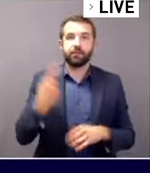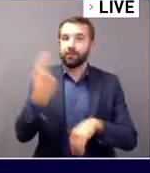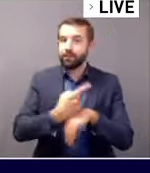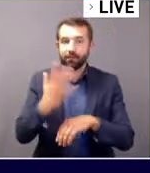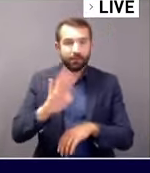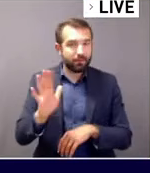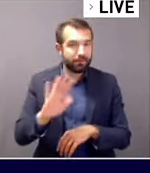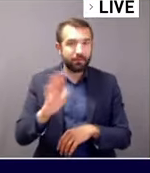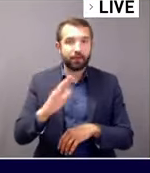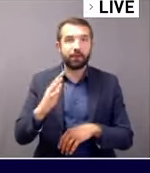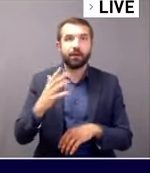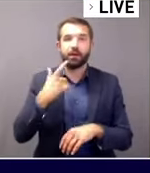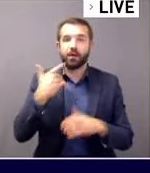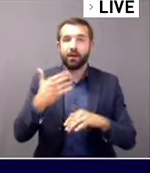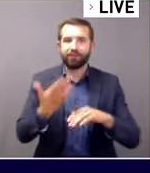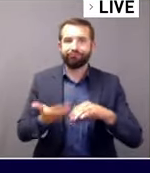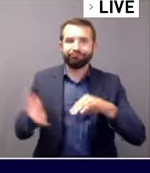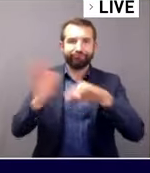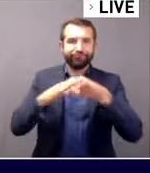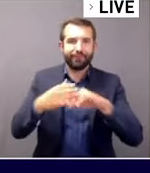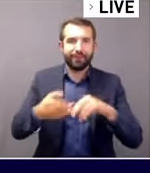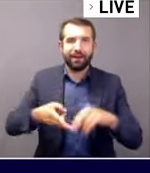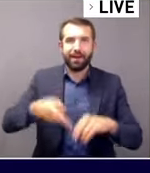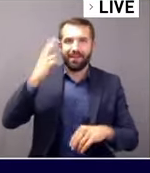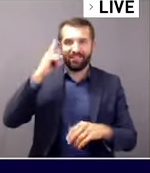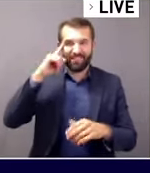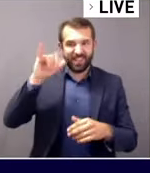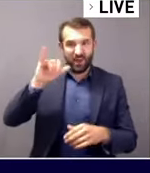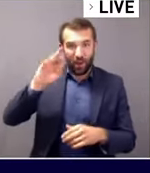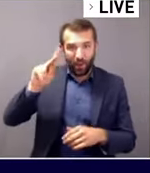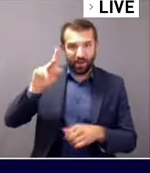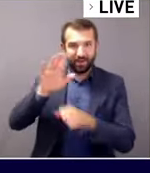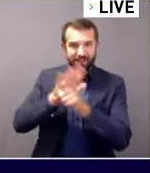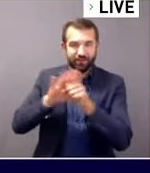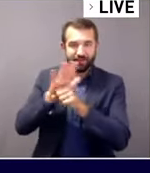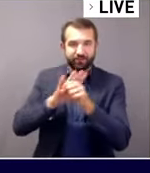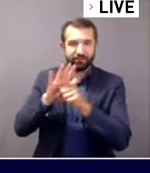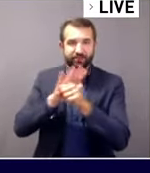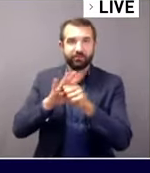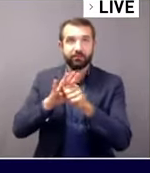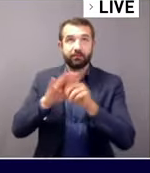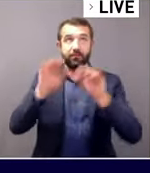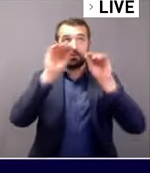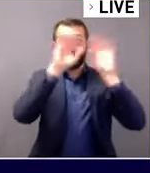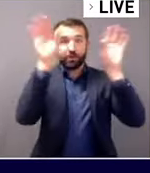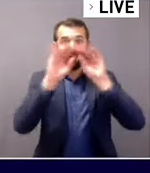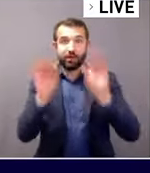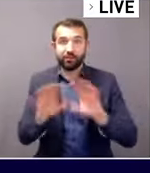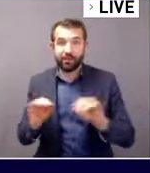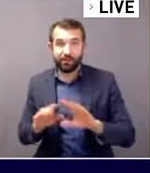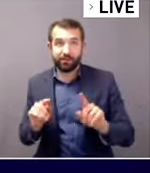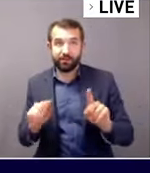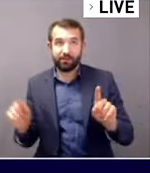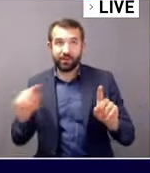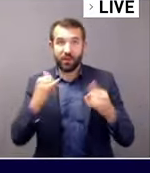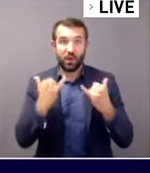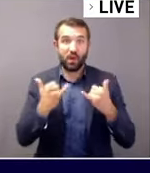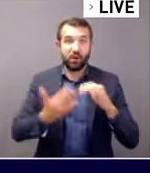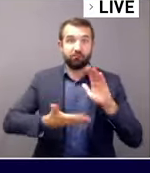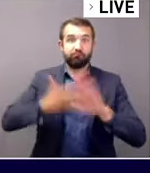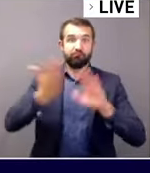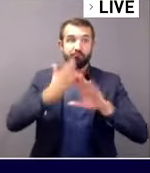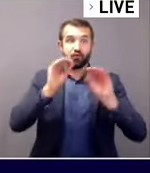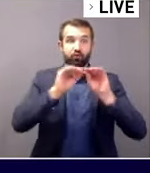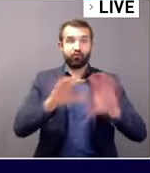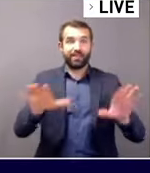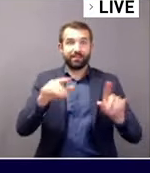what we see happening in York County with about half of the outbreaks that are currently open and active in the state being centered in